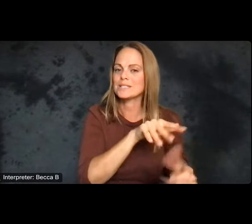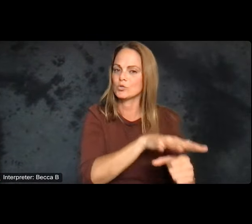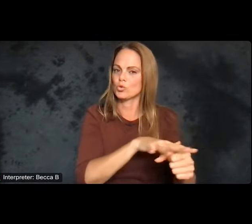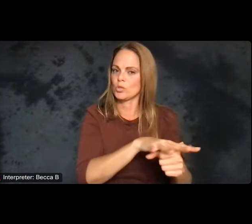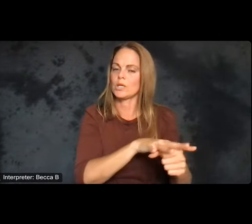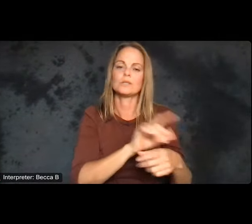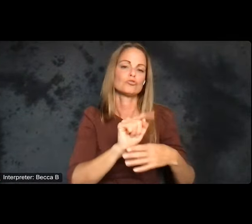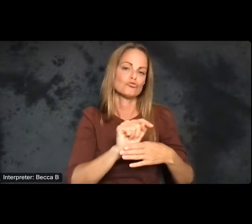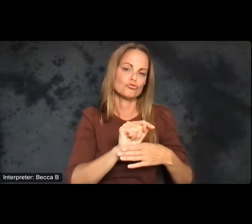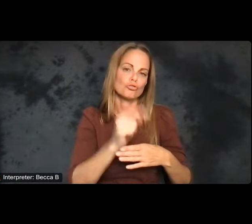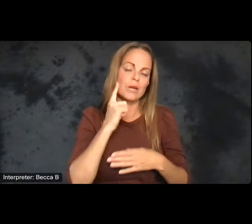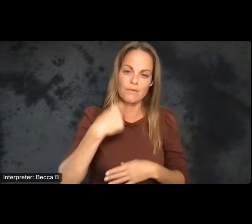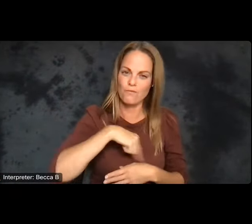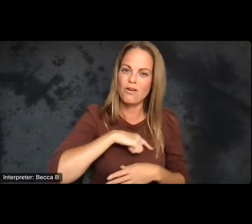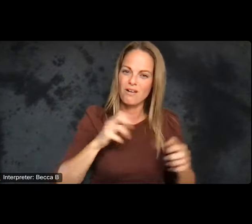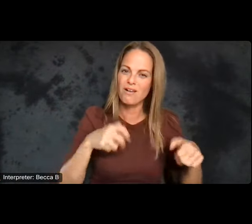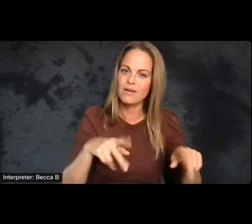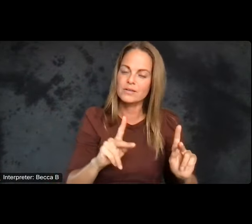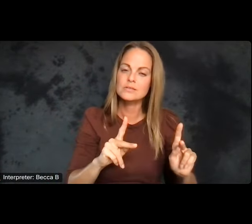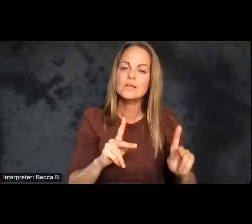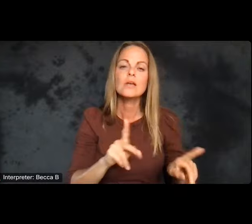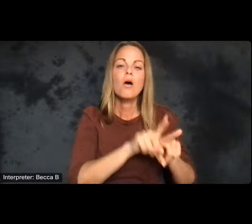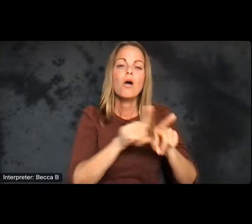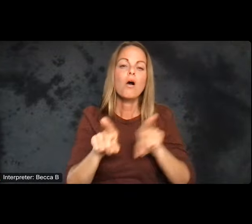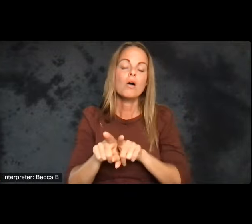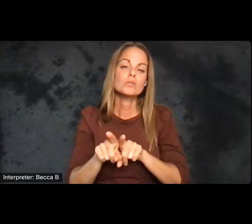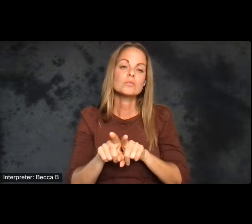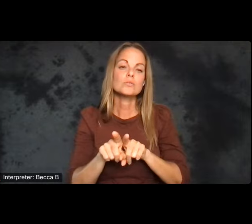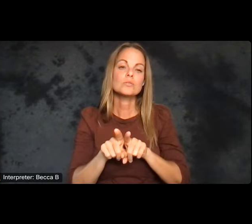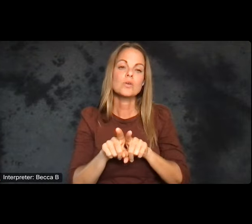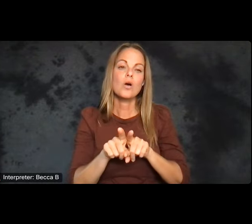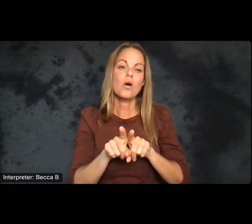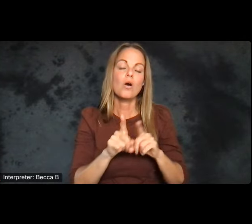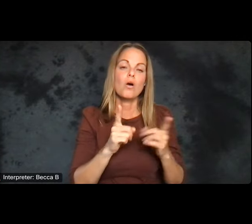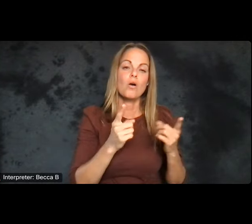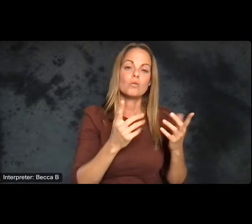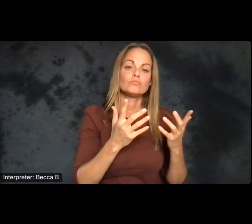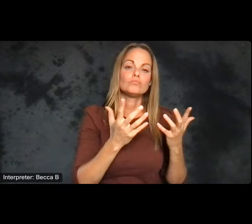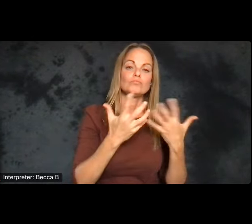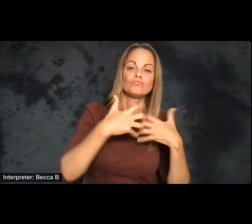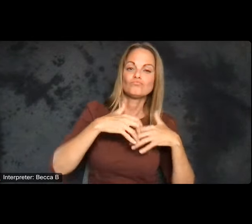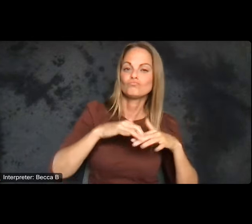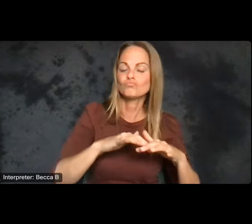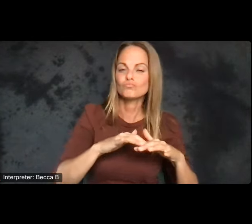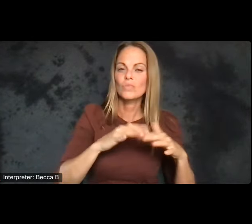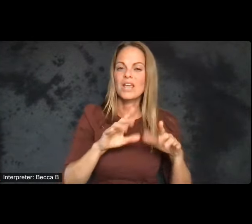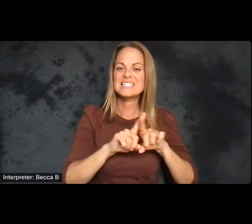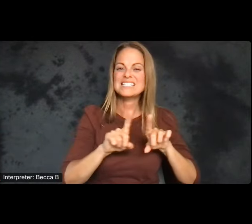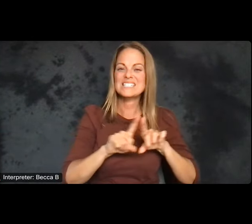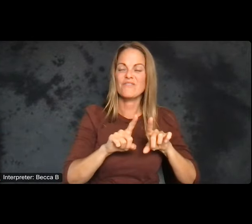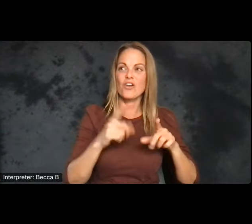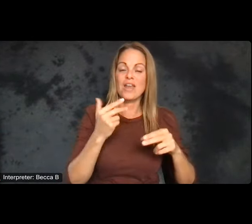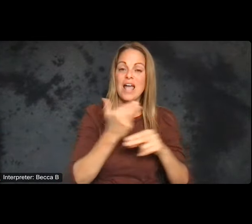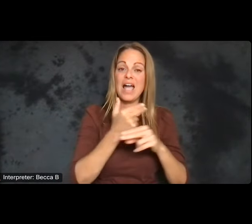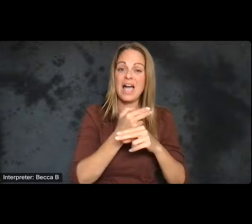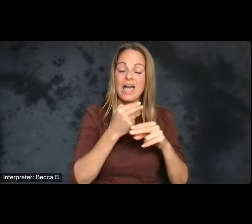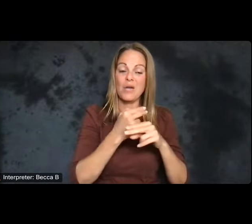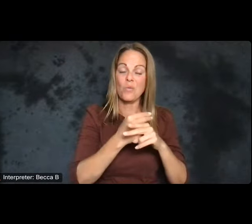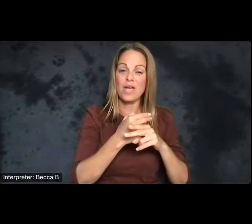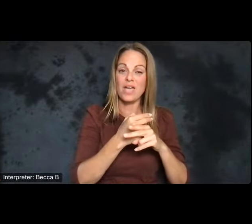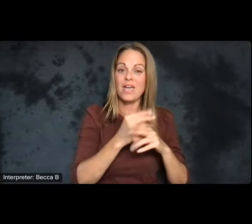for us. It's also the confluence of a couple different major highway networks, which is important to us. And